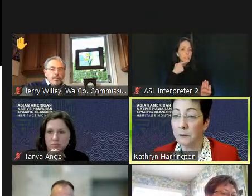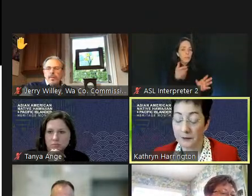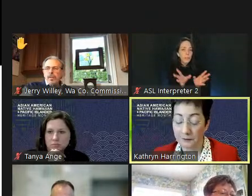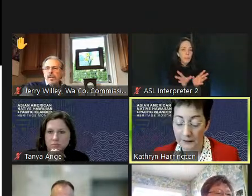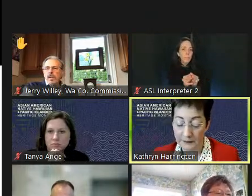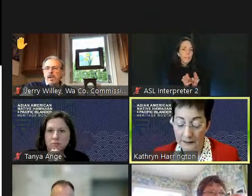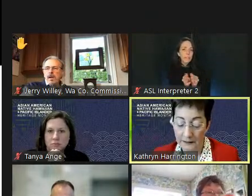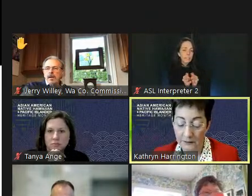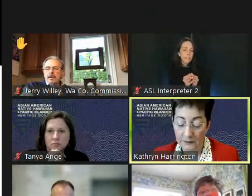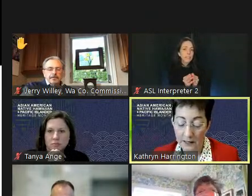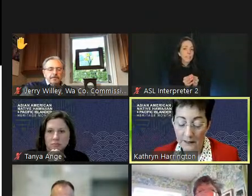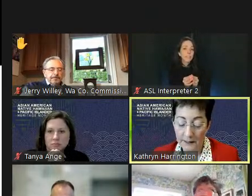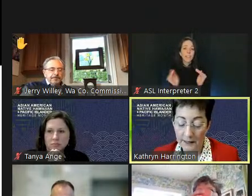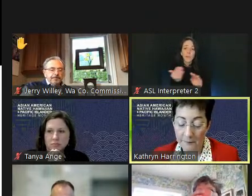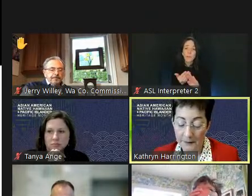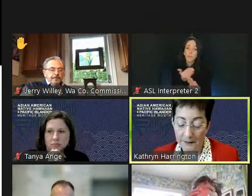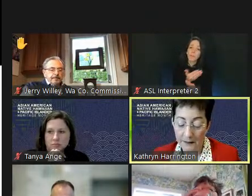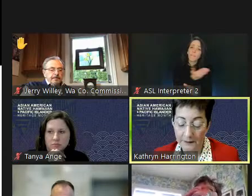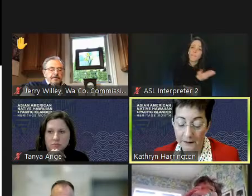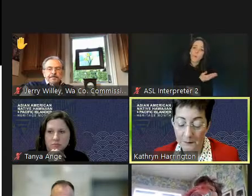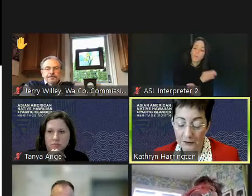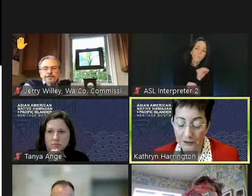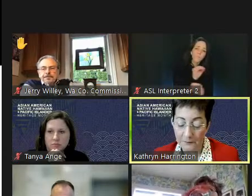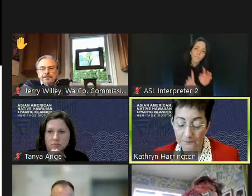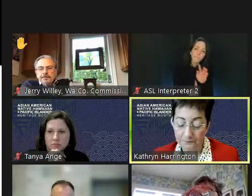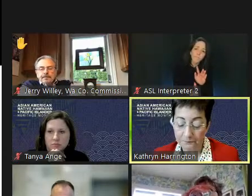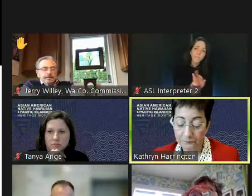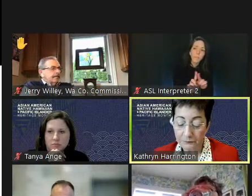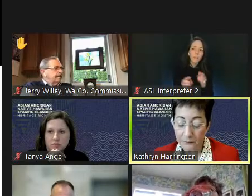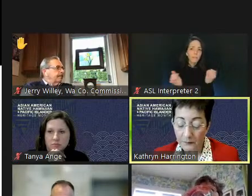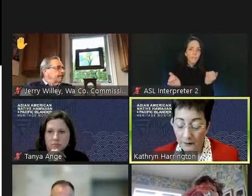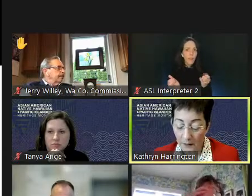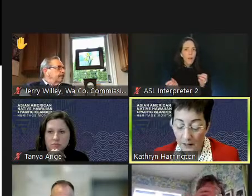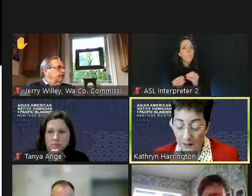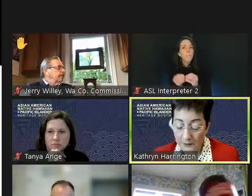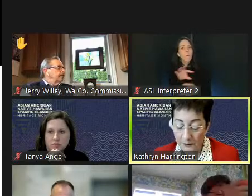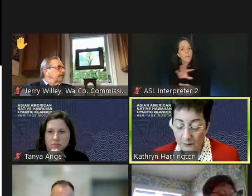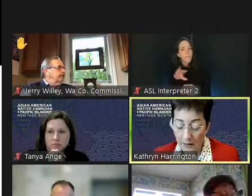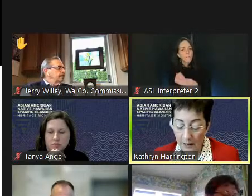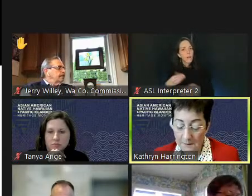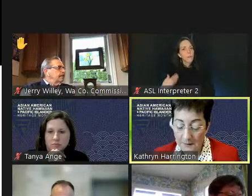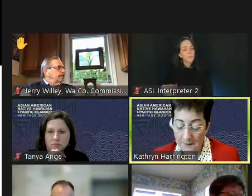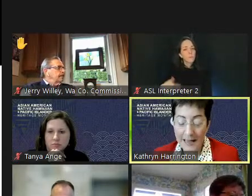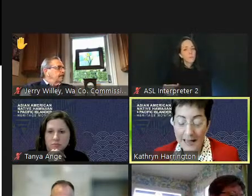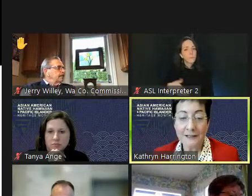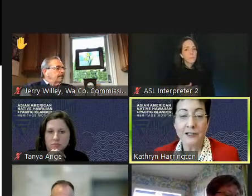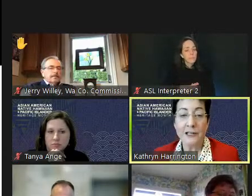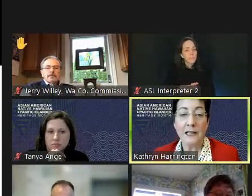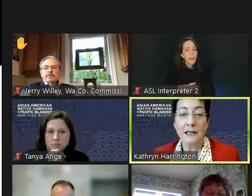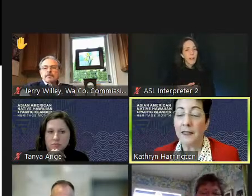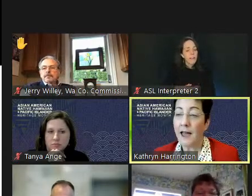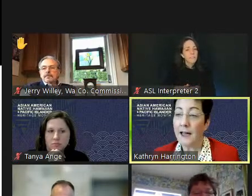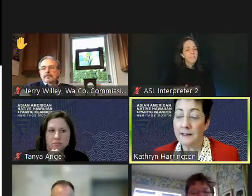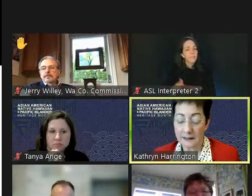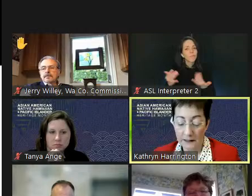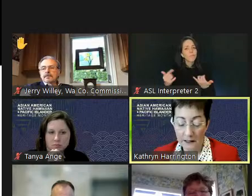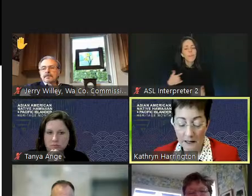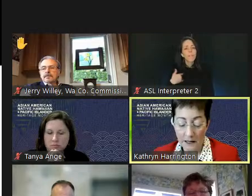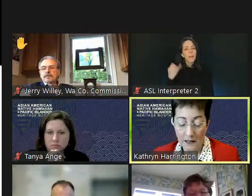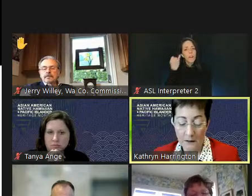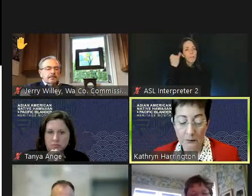any of the previous years that I've been on the commission. So I'm imagining